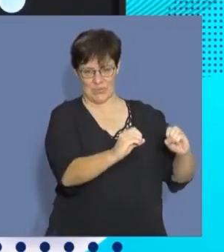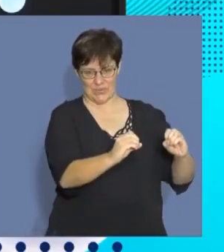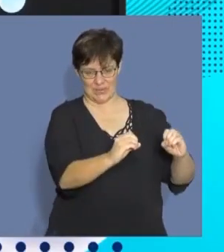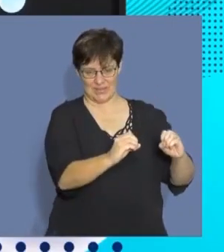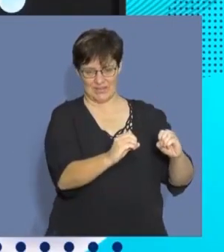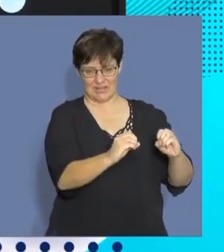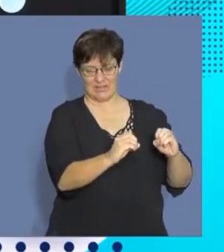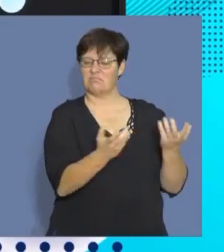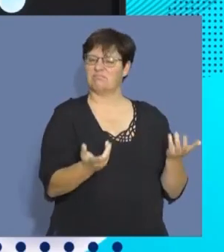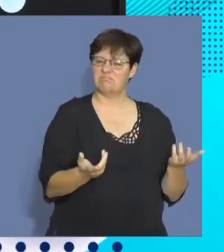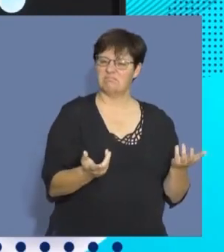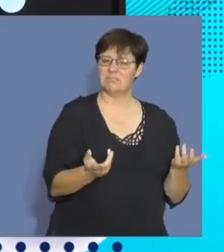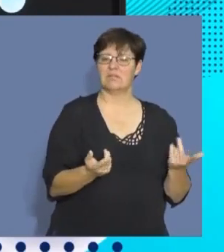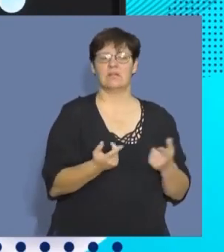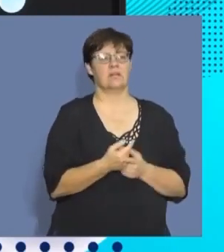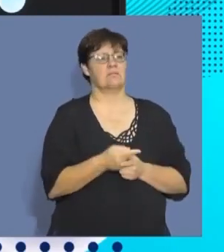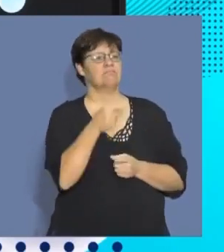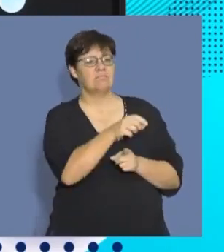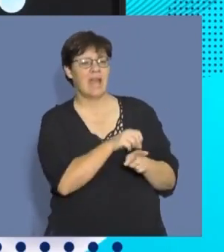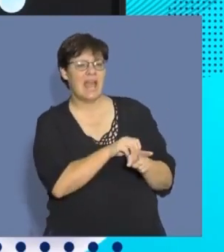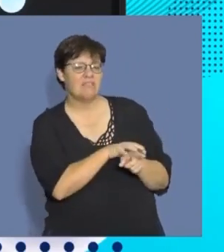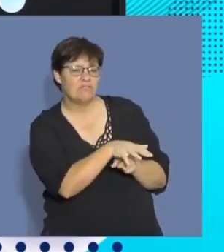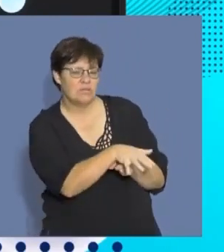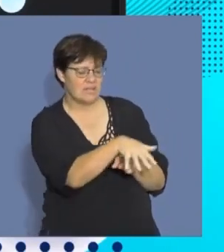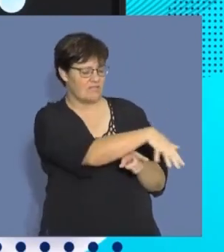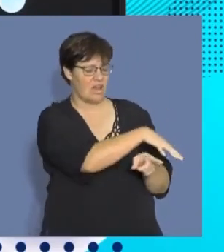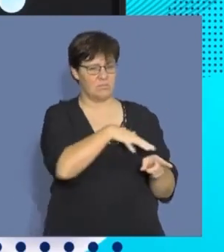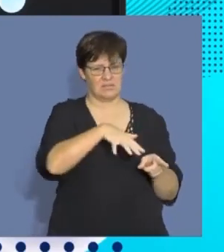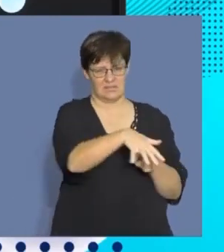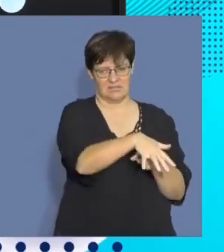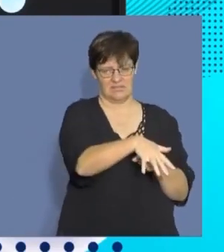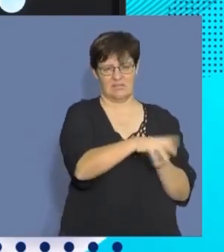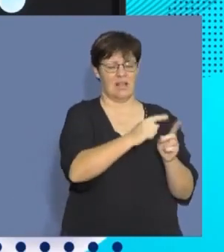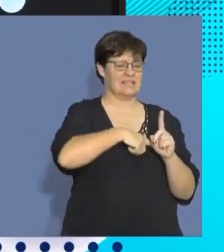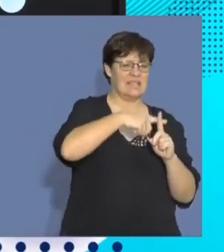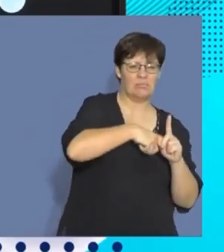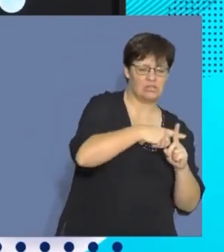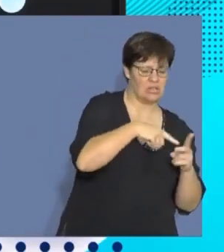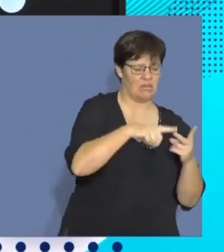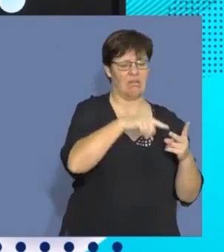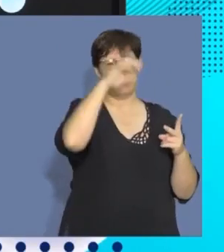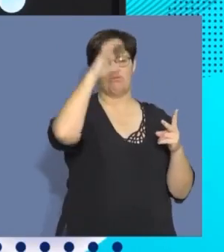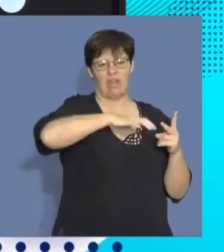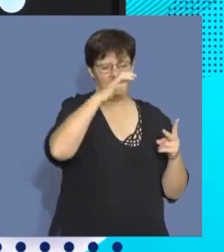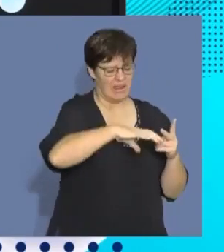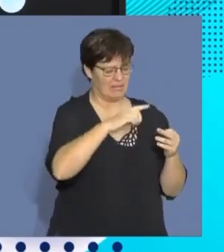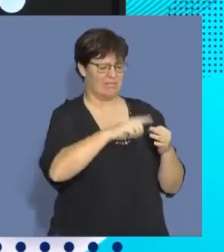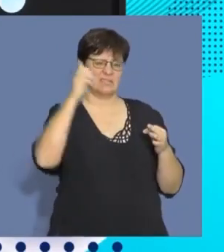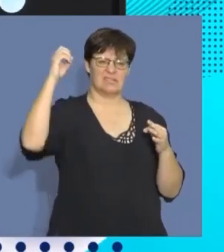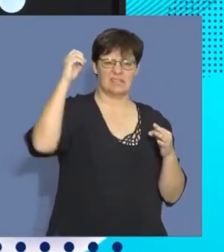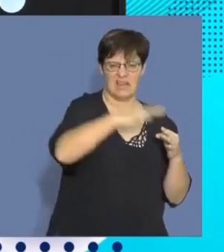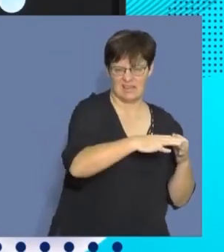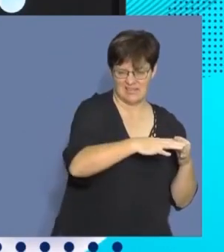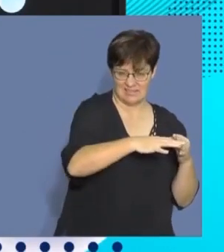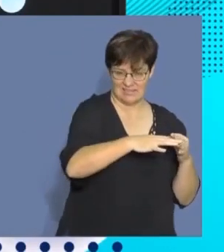broad we speak about factors that influence the environment such as temperature, rainfall, sunlight.